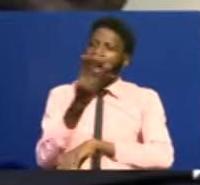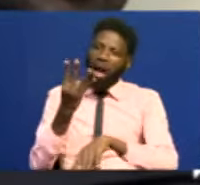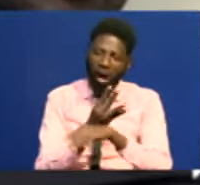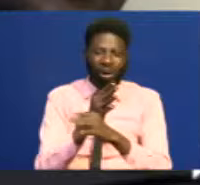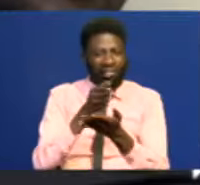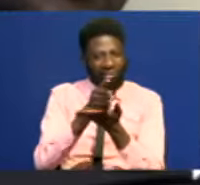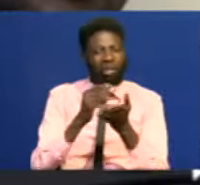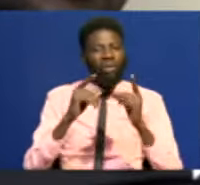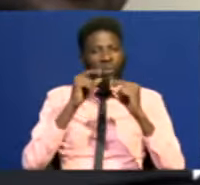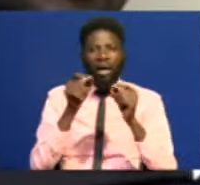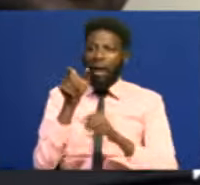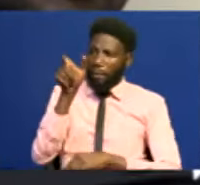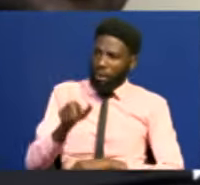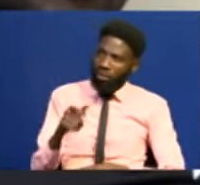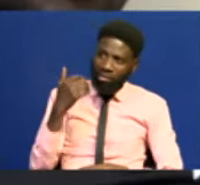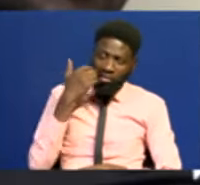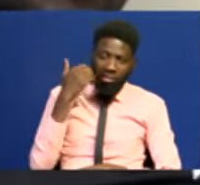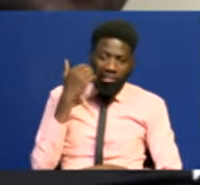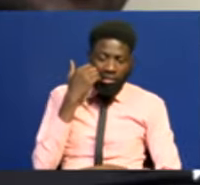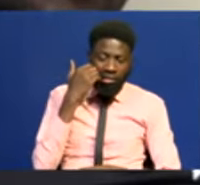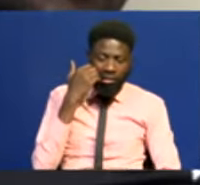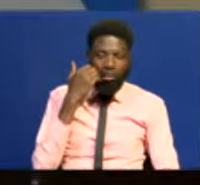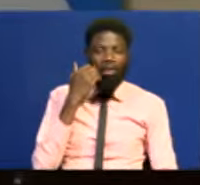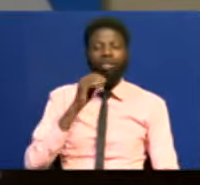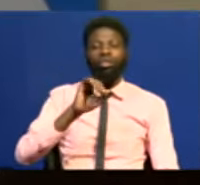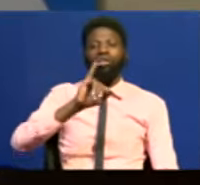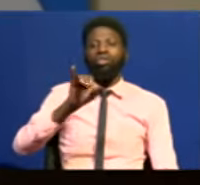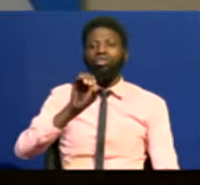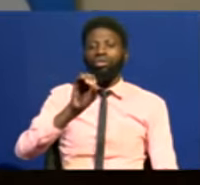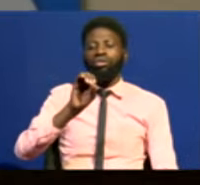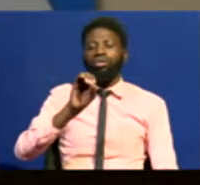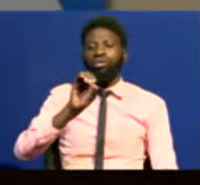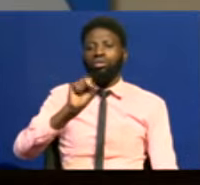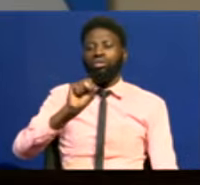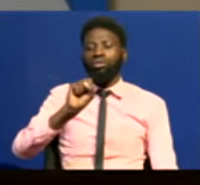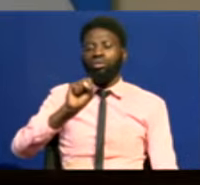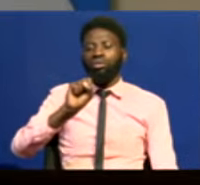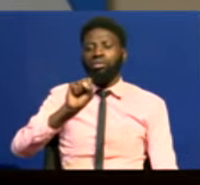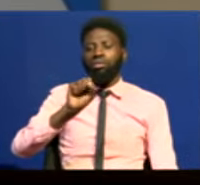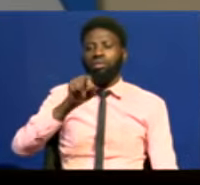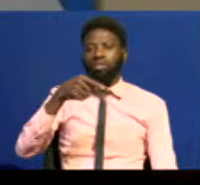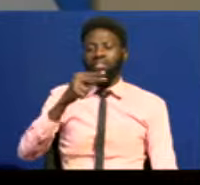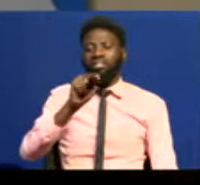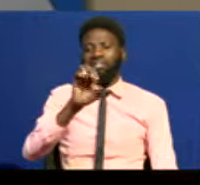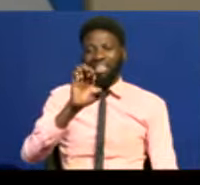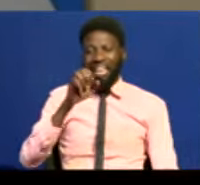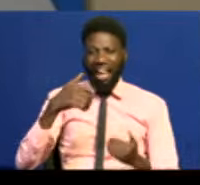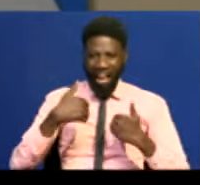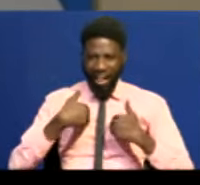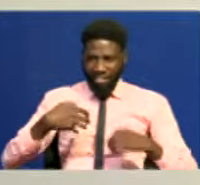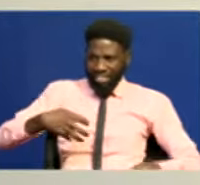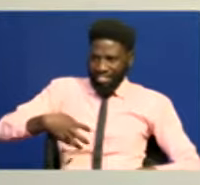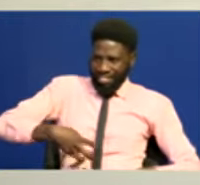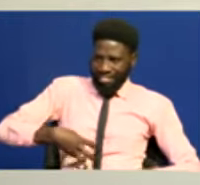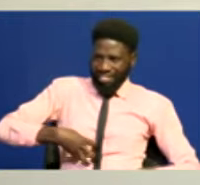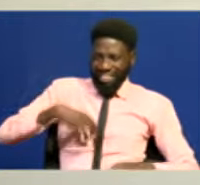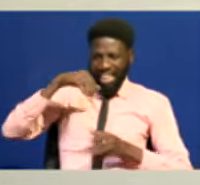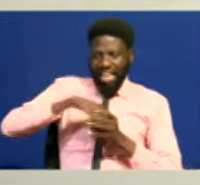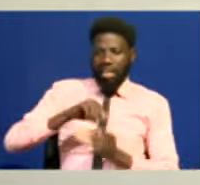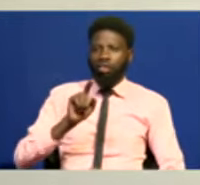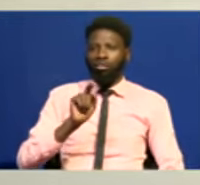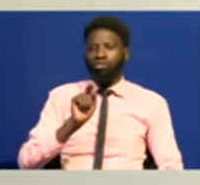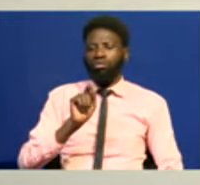that the patient Josephine Mohono Getangita had a growth around her kidney that needed surgery. It was a big